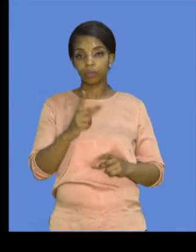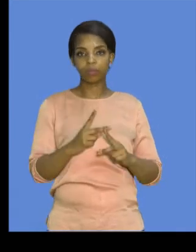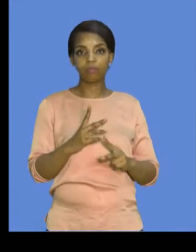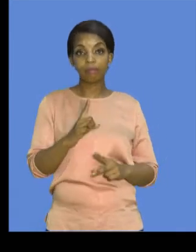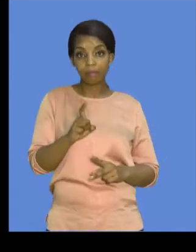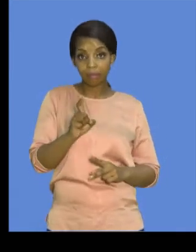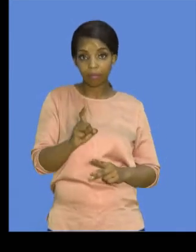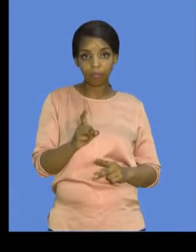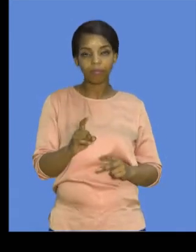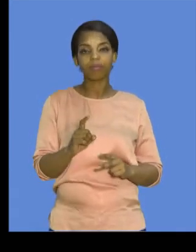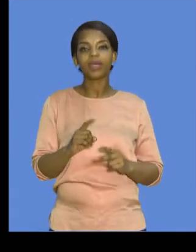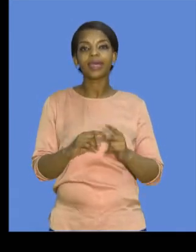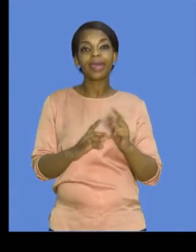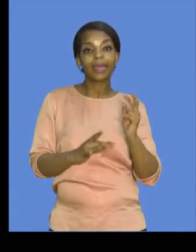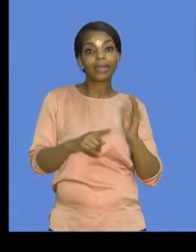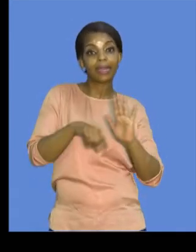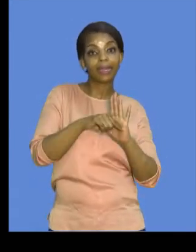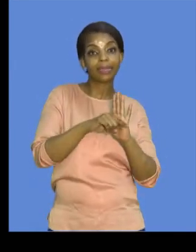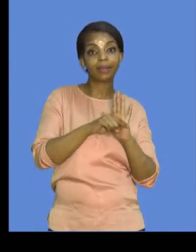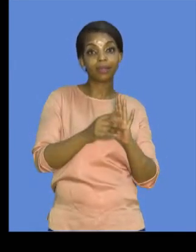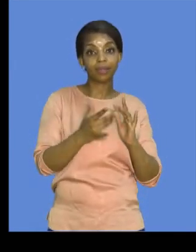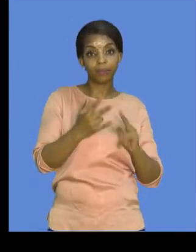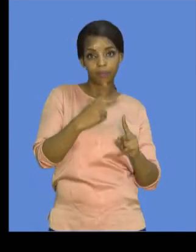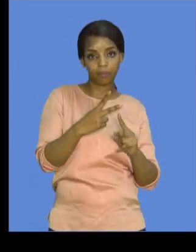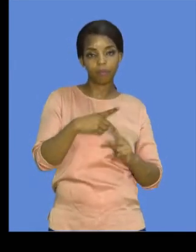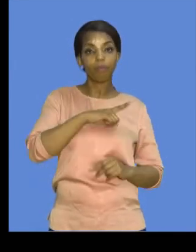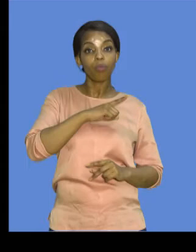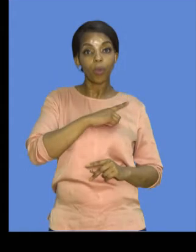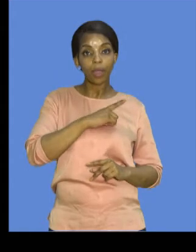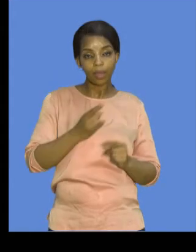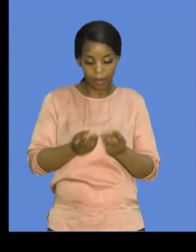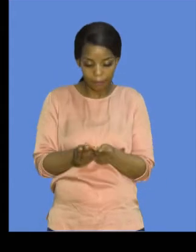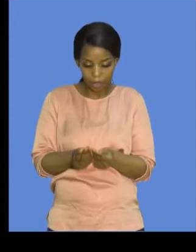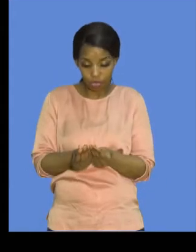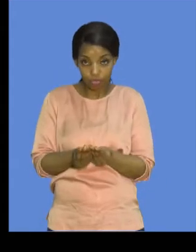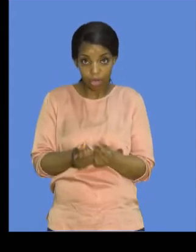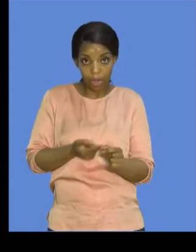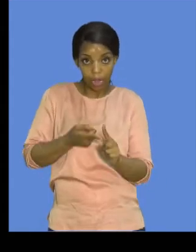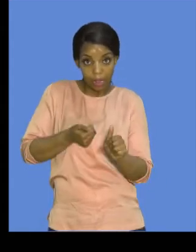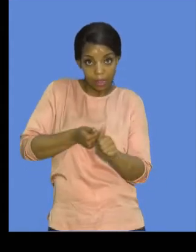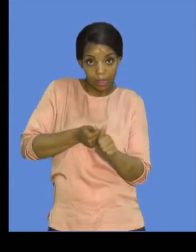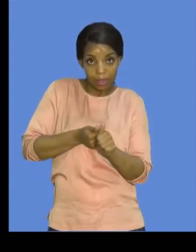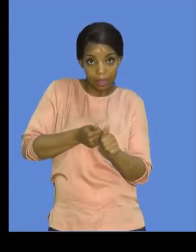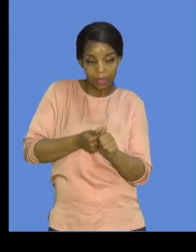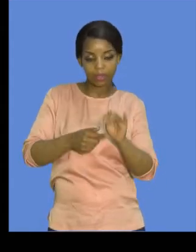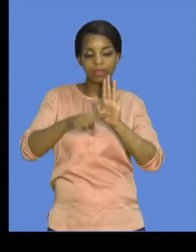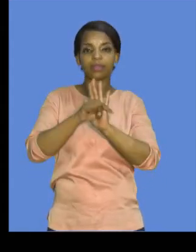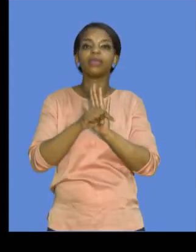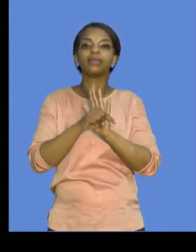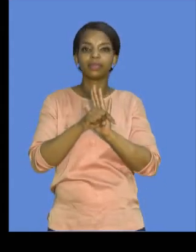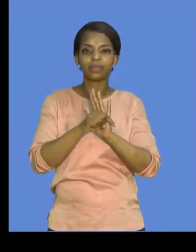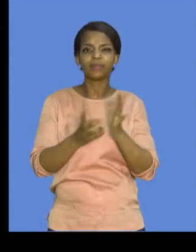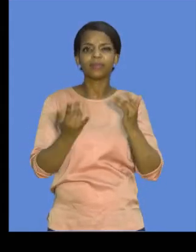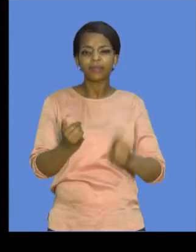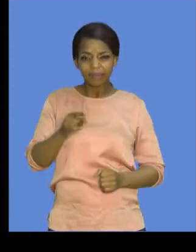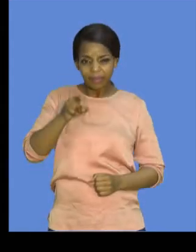to repelling the negatives have been repelled because the material in itself is negatively charged. So